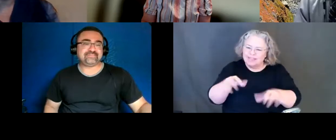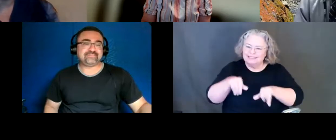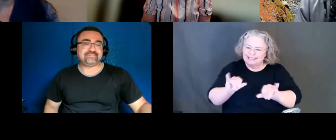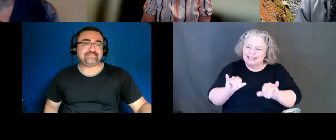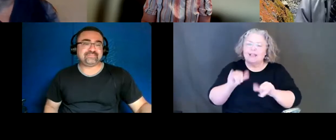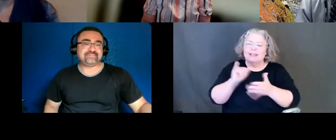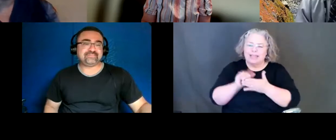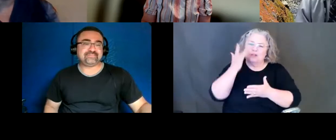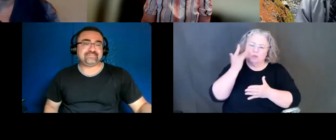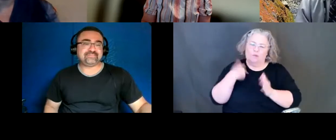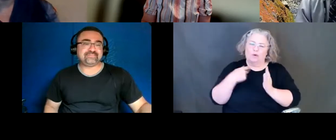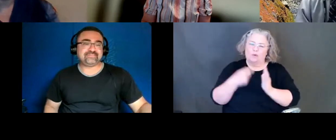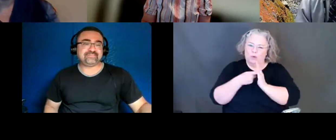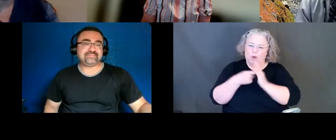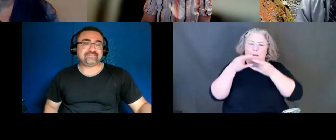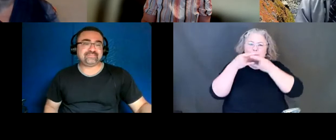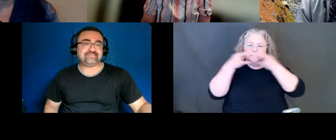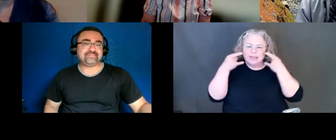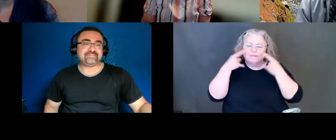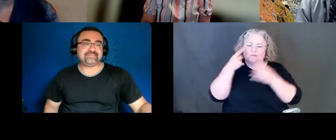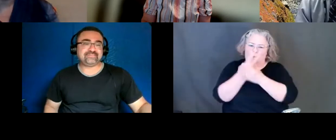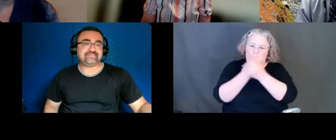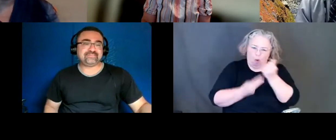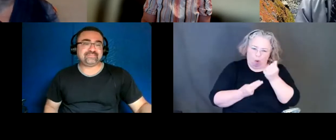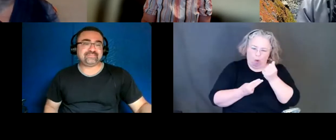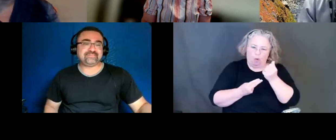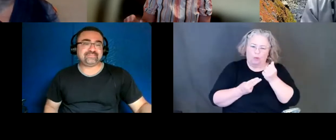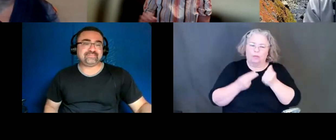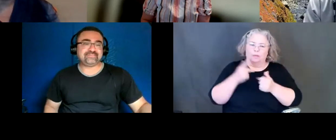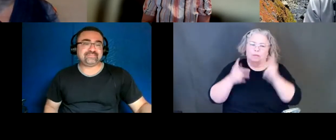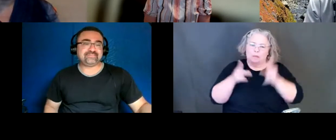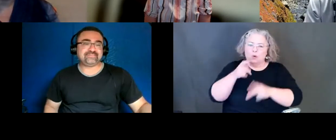masking for both vaccinated and unvaccinated indoors.